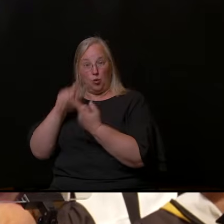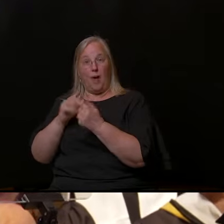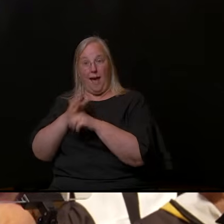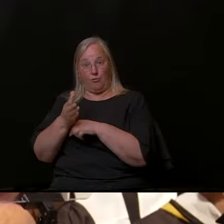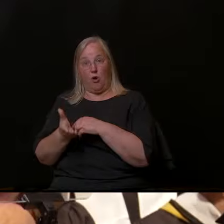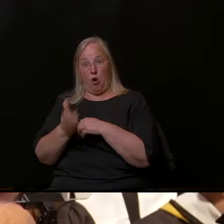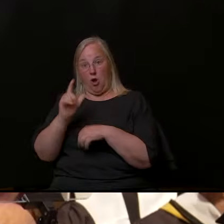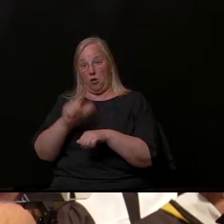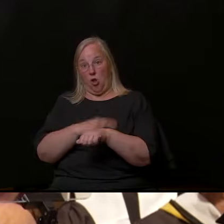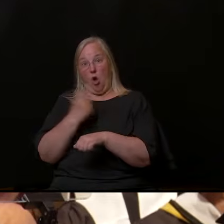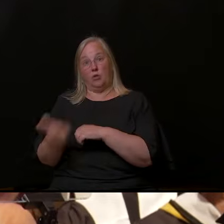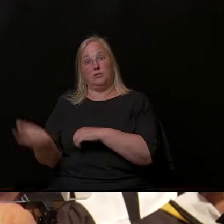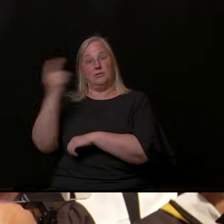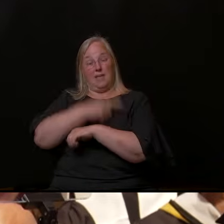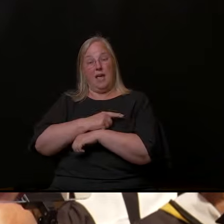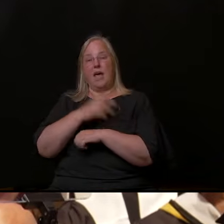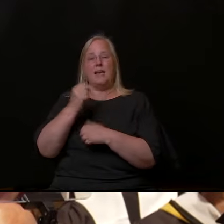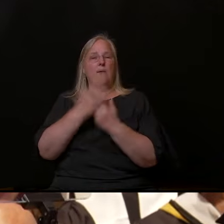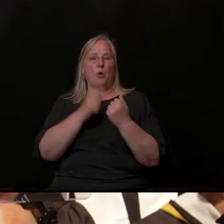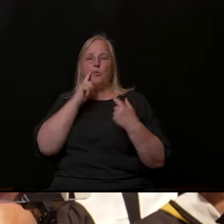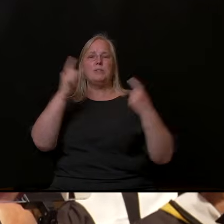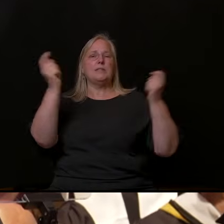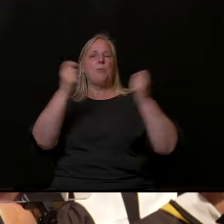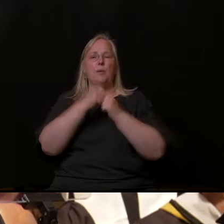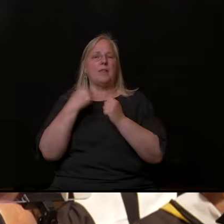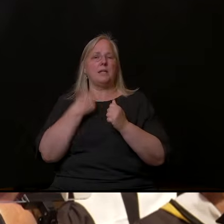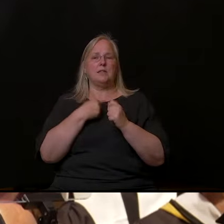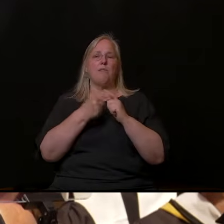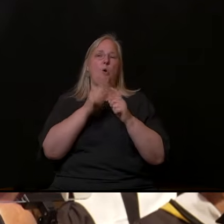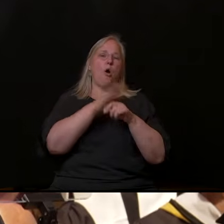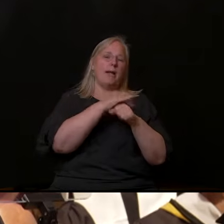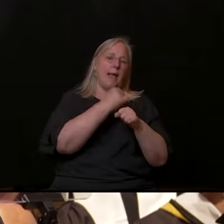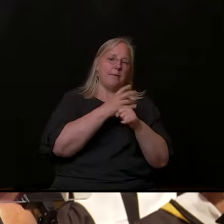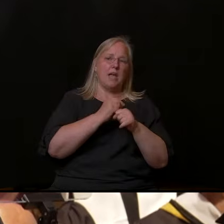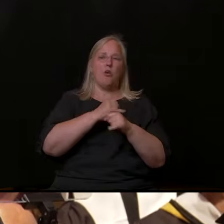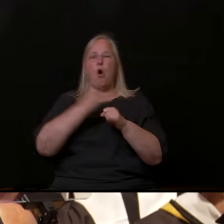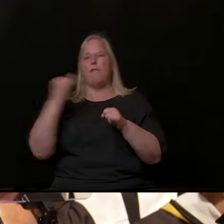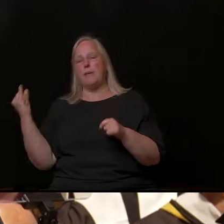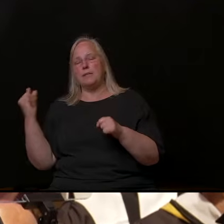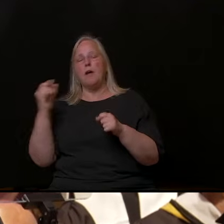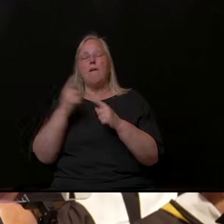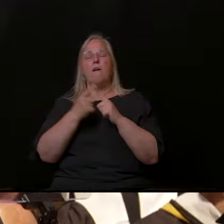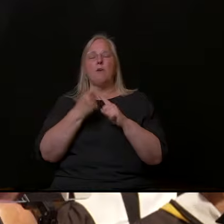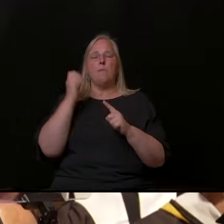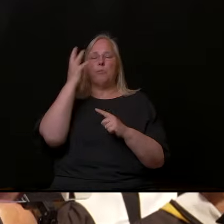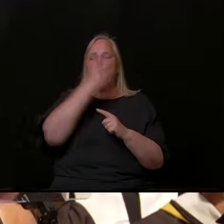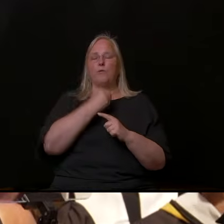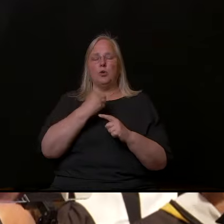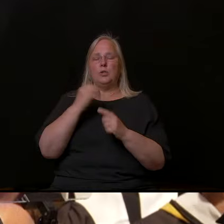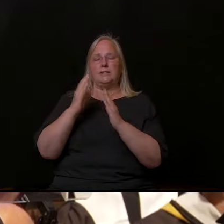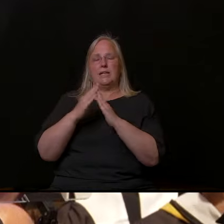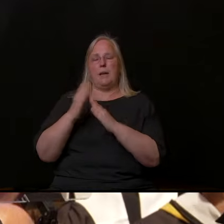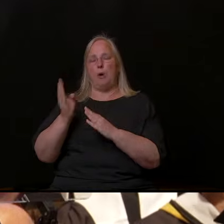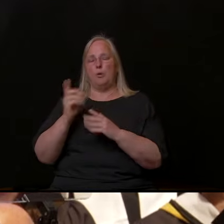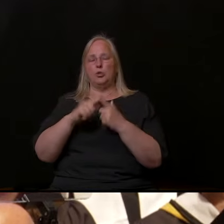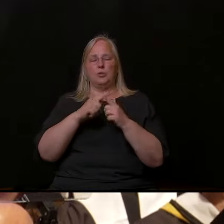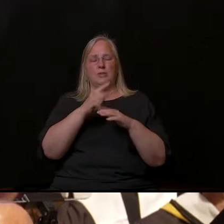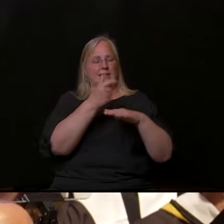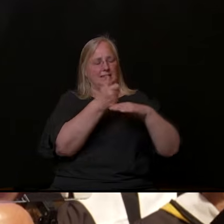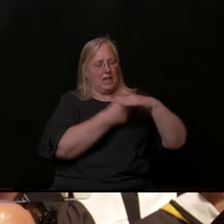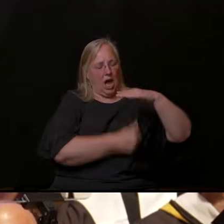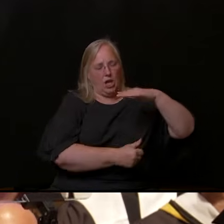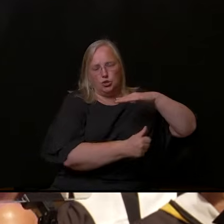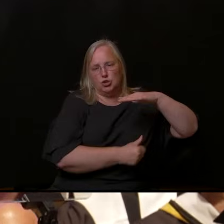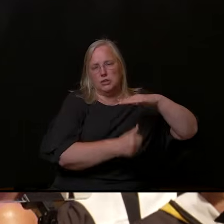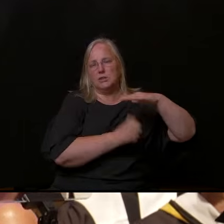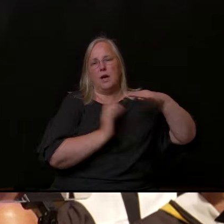everyone who's celebrating with us from on and off campus. From the beautiful city of Baltimore to the dungeons of our studios, our support systems